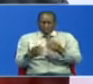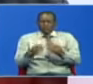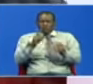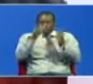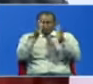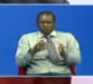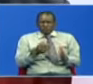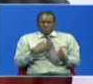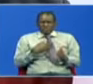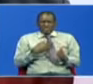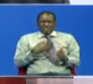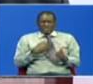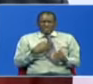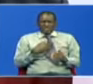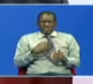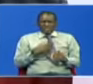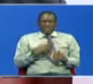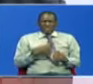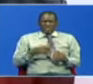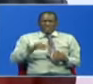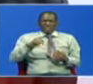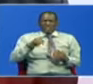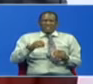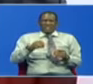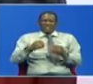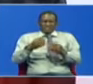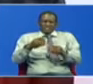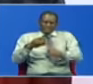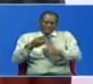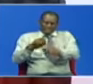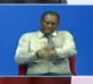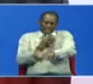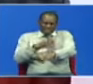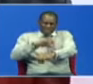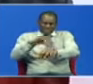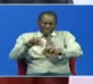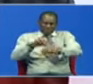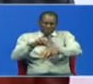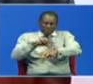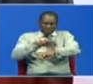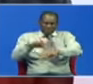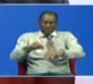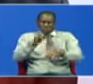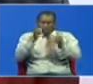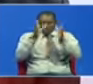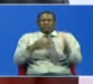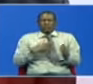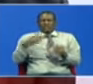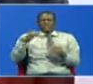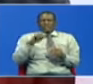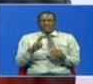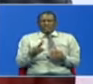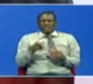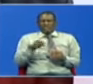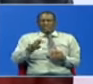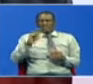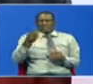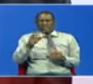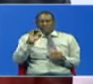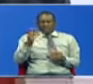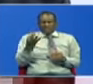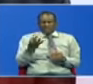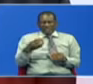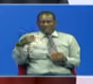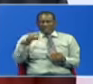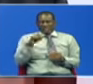had chronic myeloid leukemia or bone cancer, and one had HIV. And I think this is the second or third